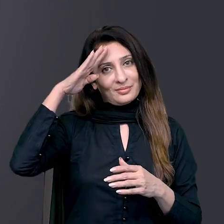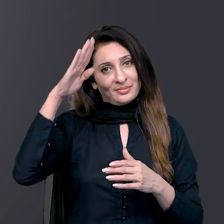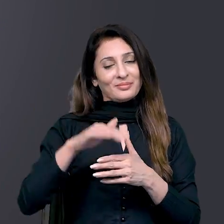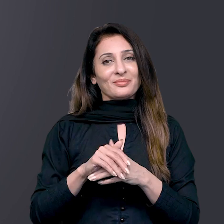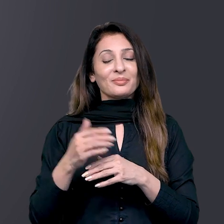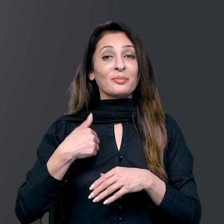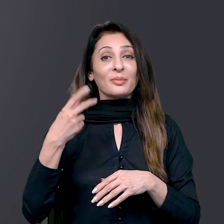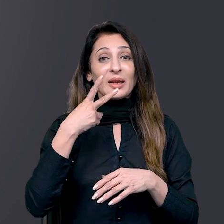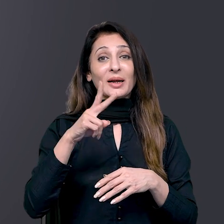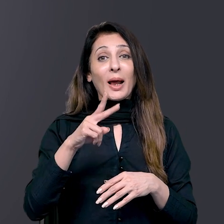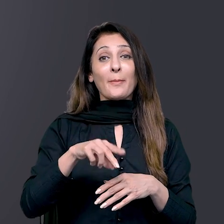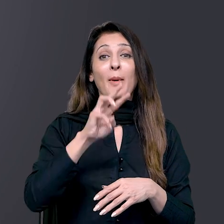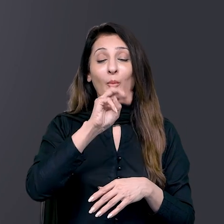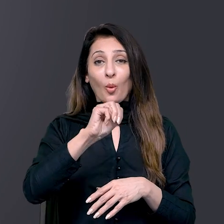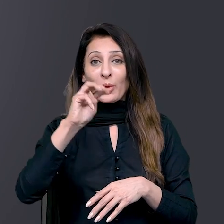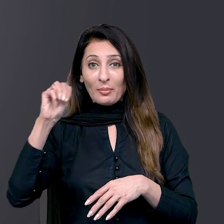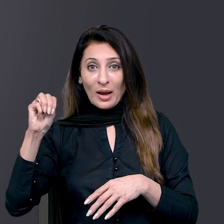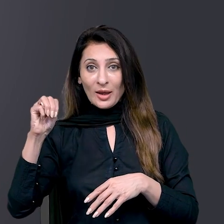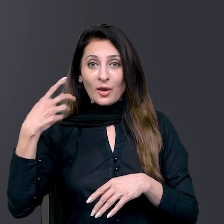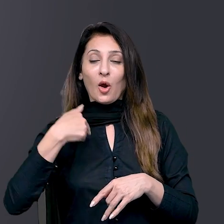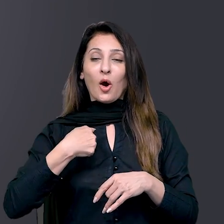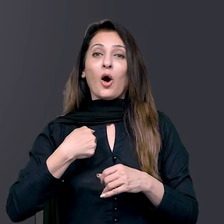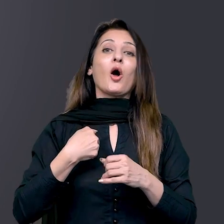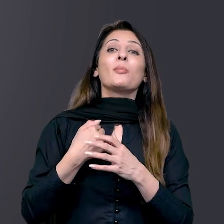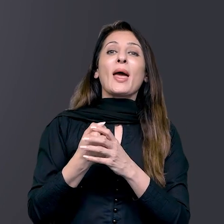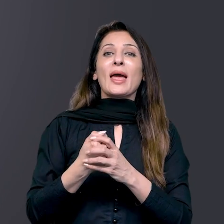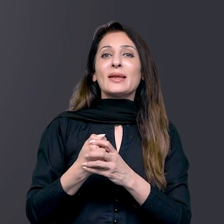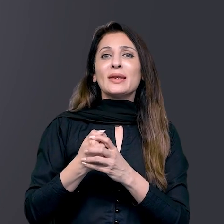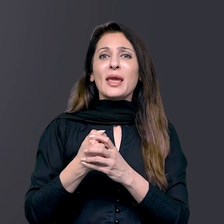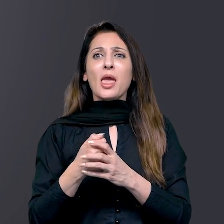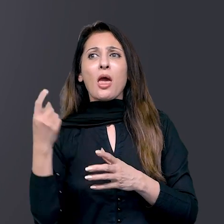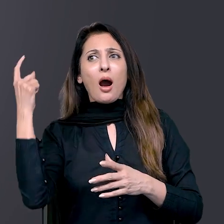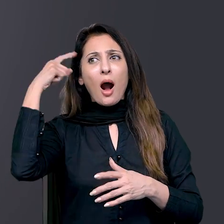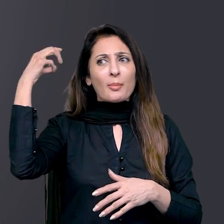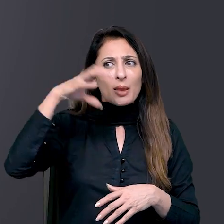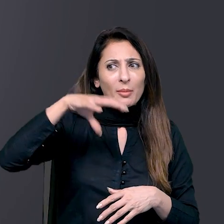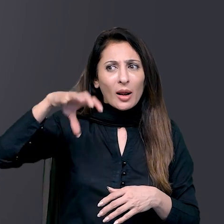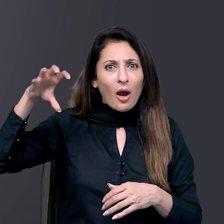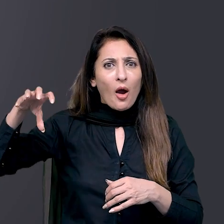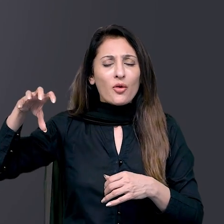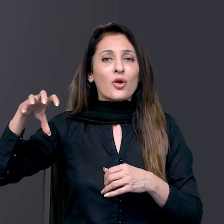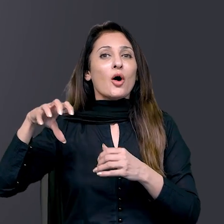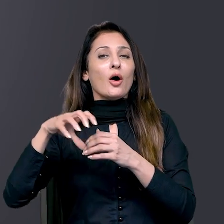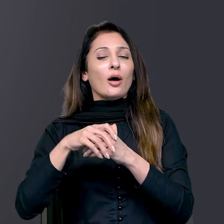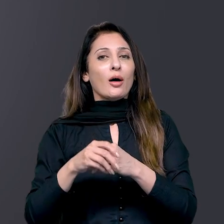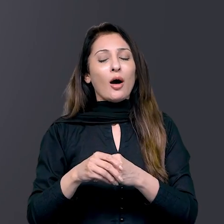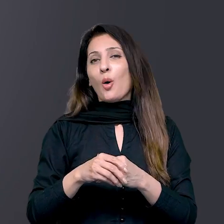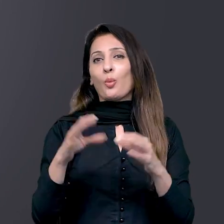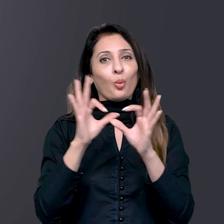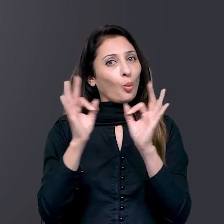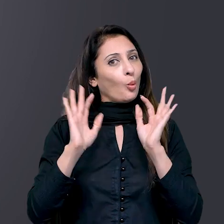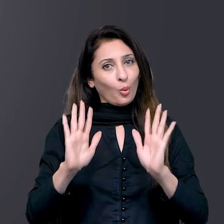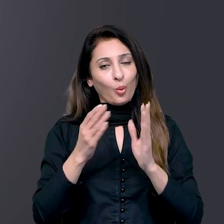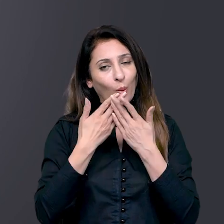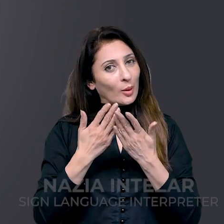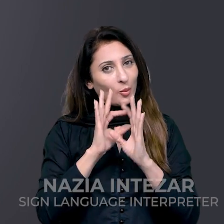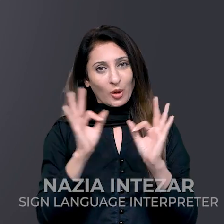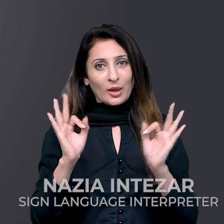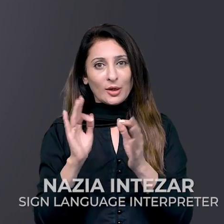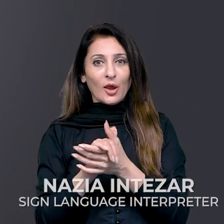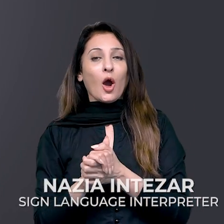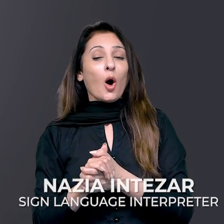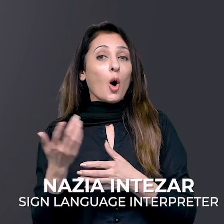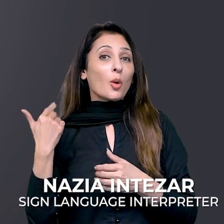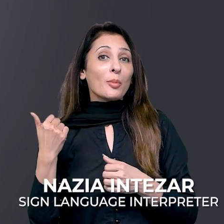Assalamu alaikum. My name is Momin Malik and I've done my bar at law from Lincoln's Inn, and I've been practicing here at the High